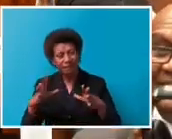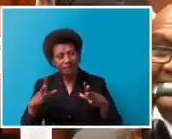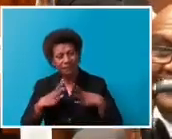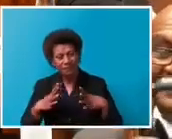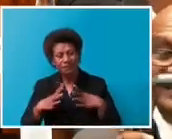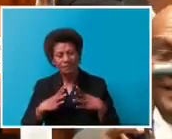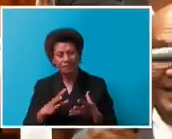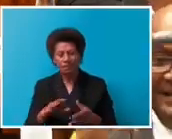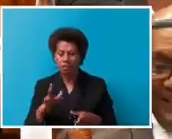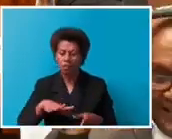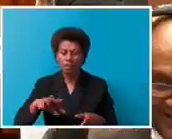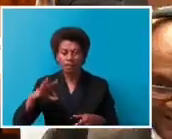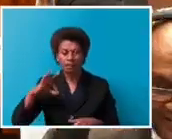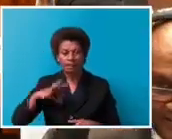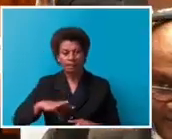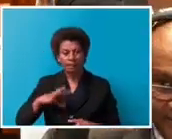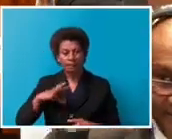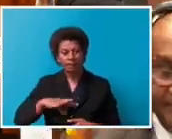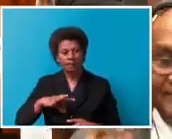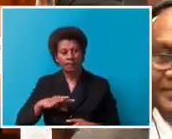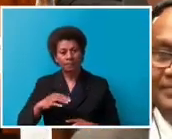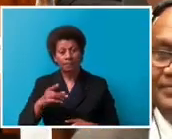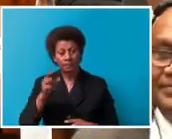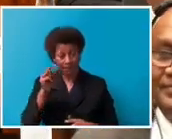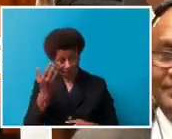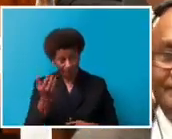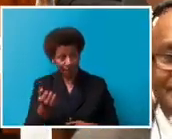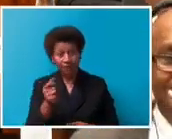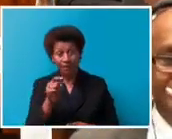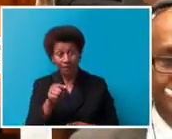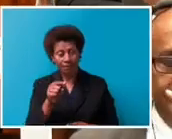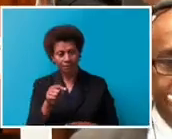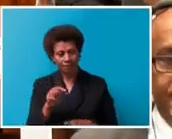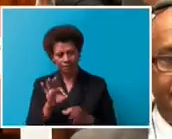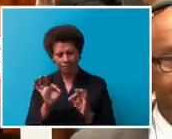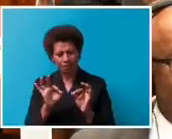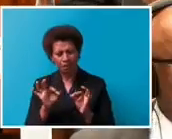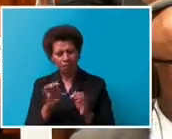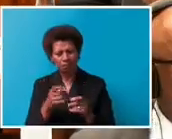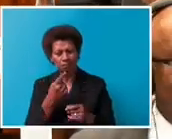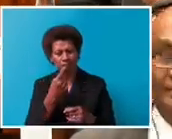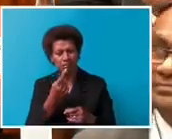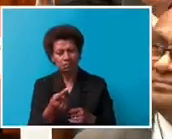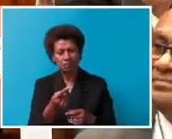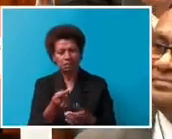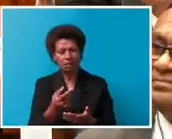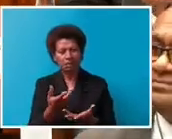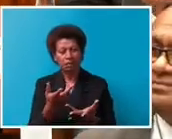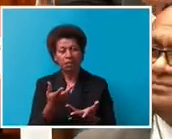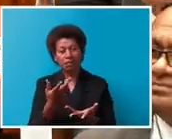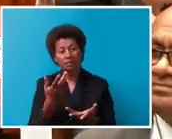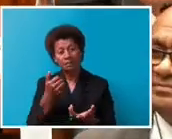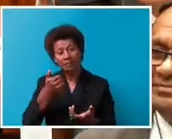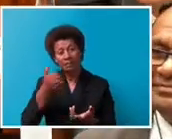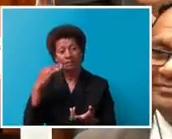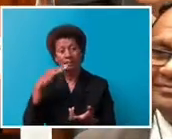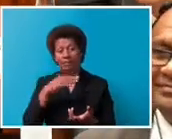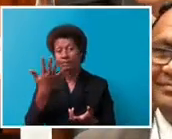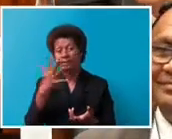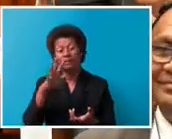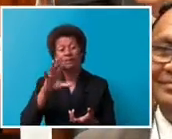these benefits are still there. None of them mentioned that we lifted a burden of